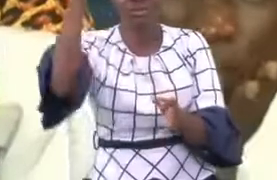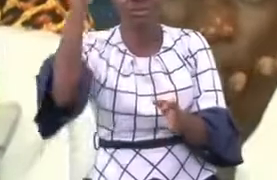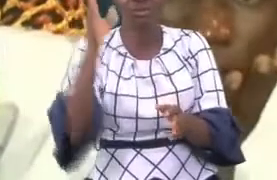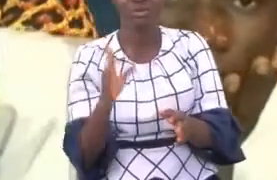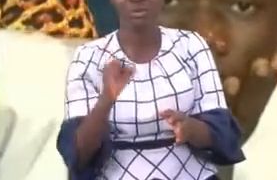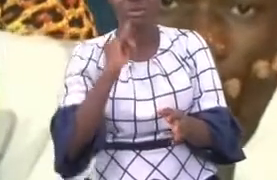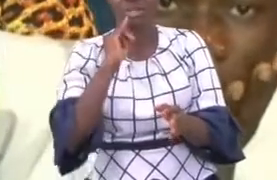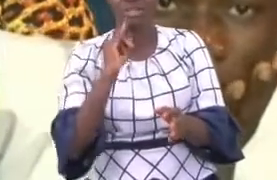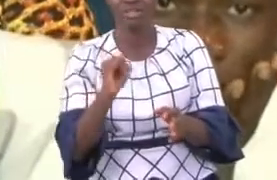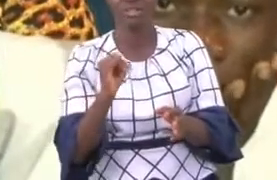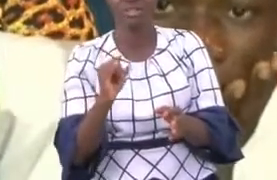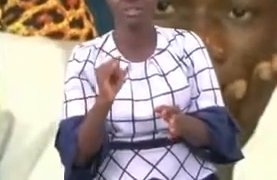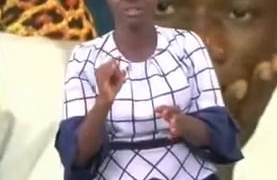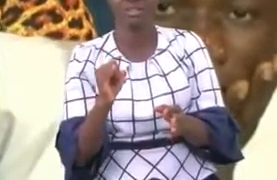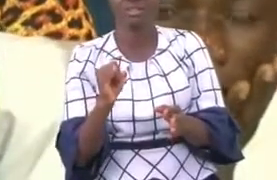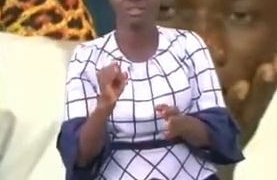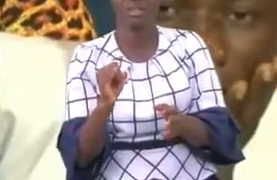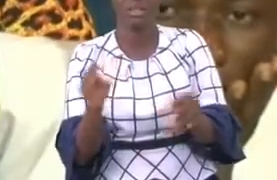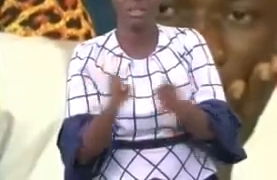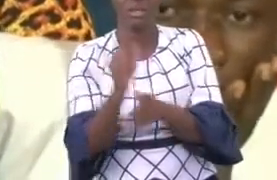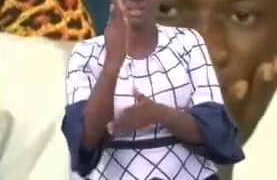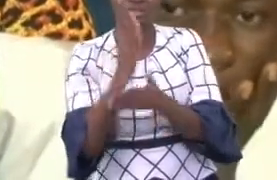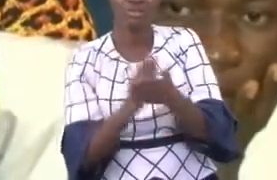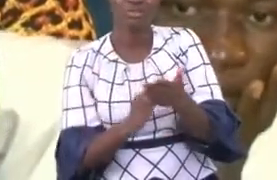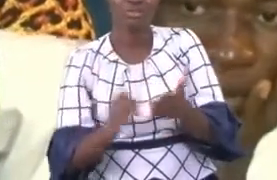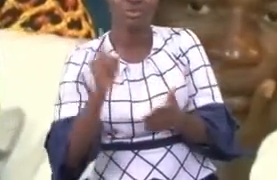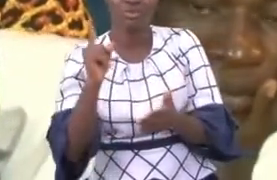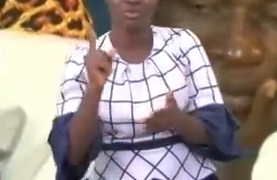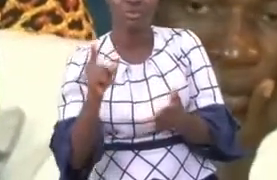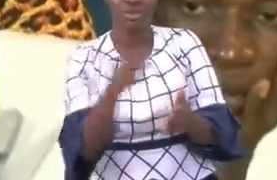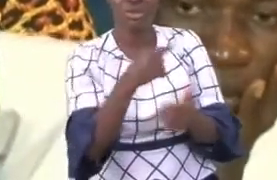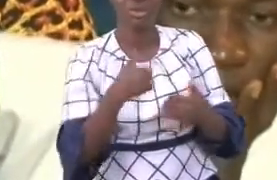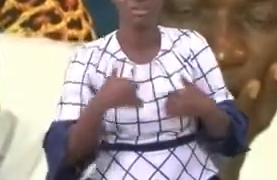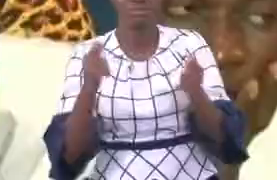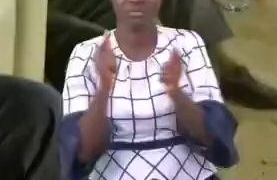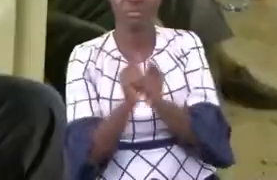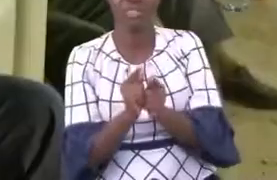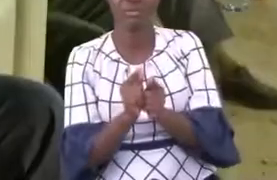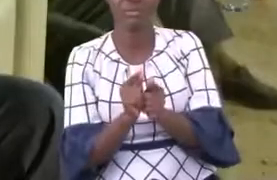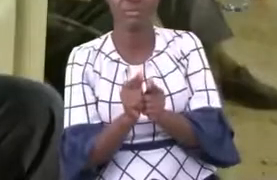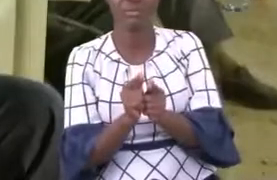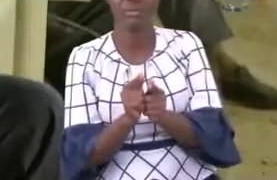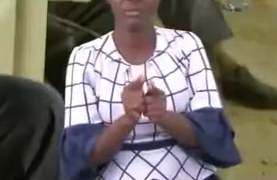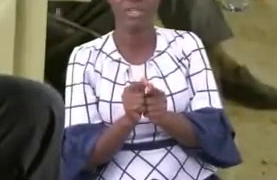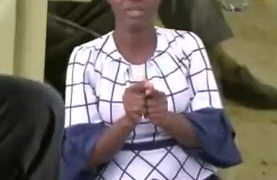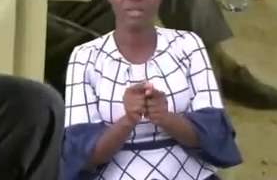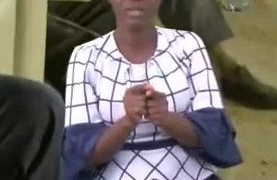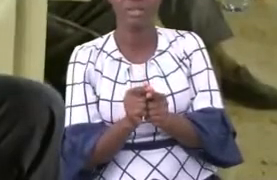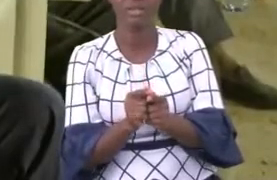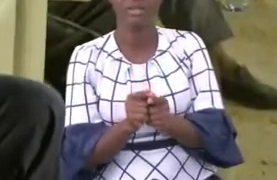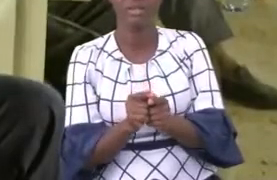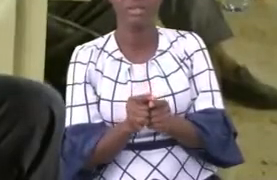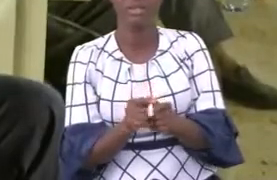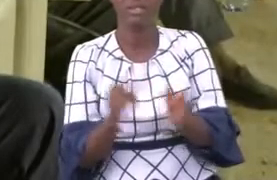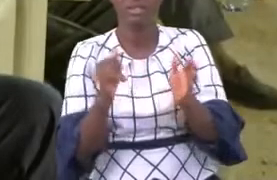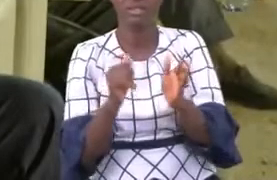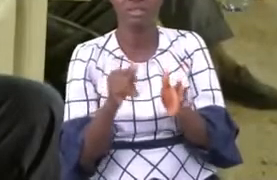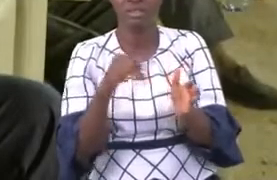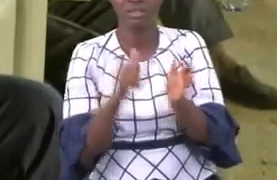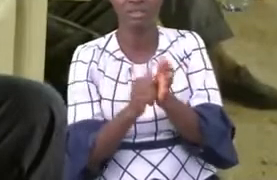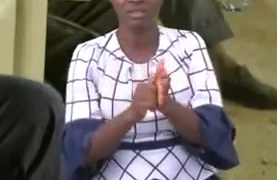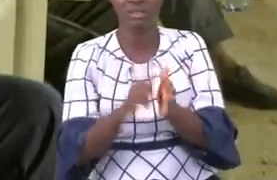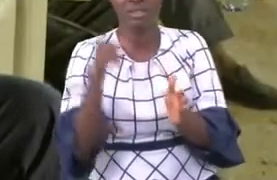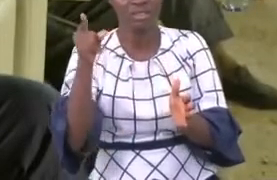once to somebody. He may not tell a lie to thousands of people, but the man will tell a lie to one person out of